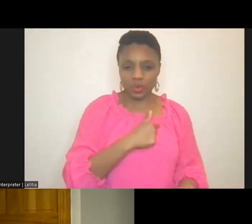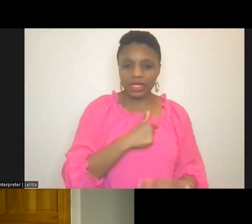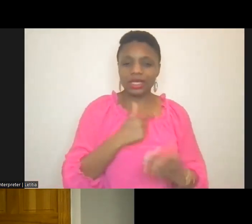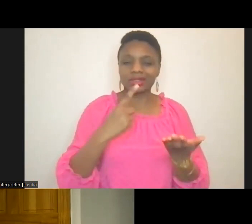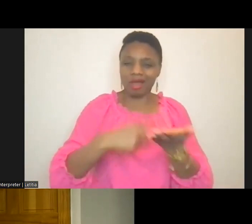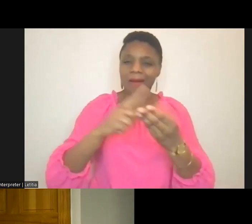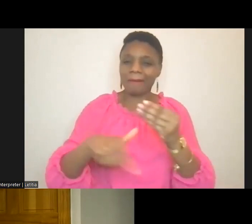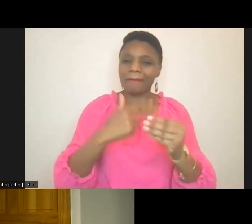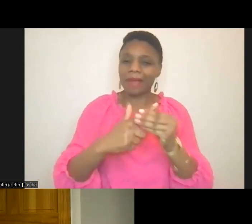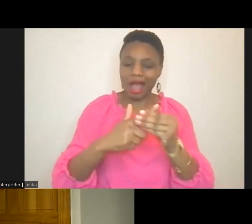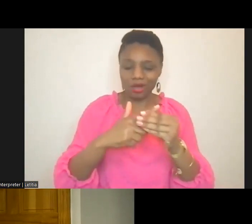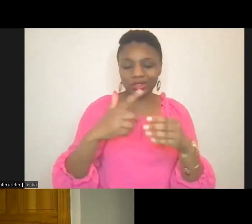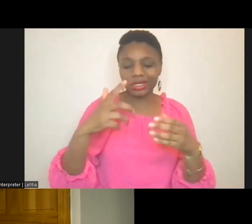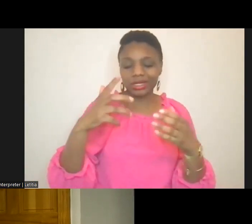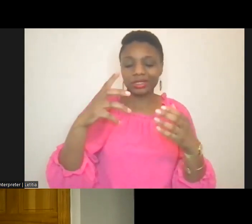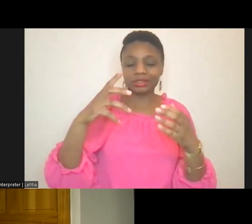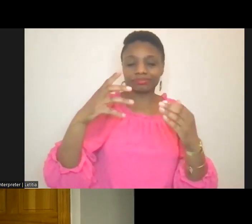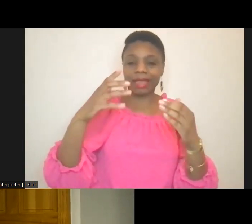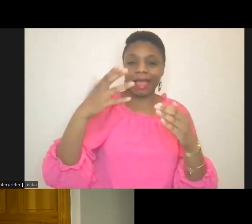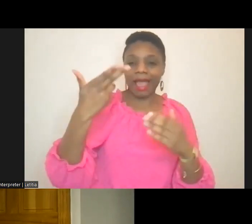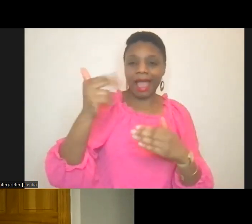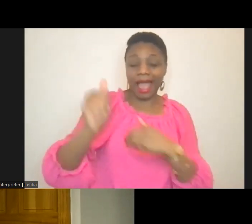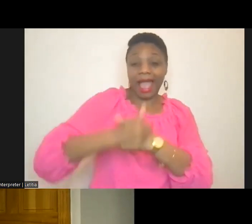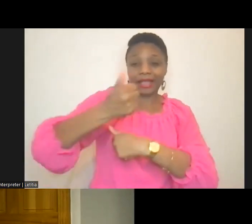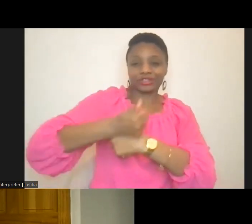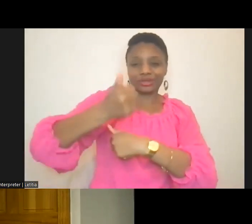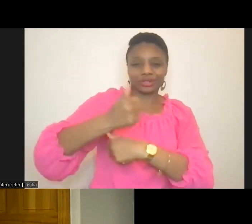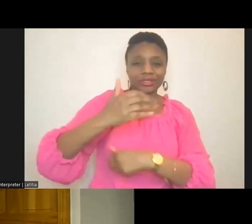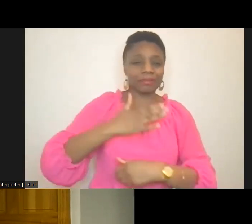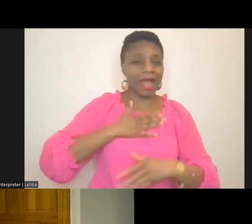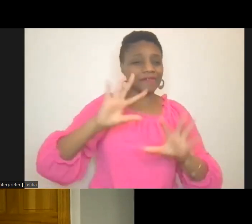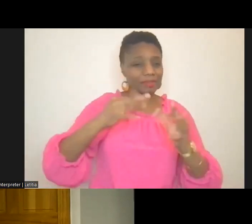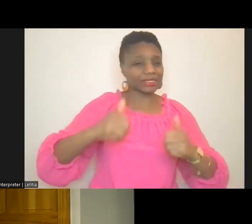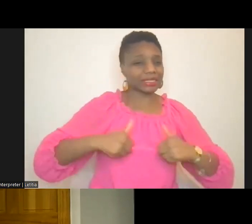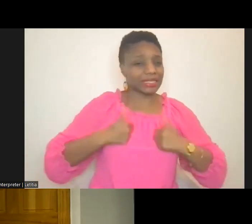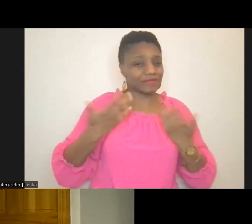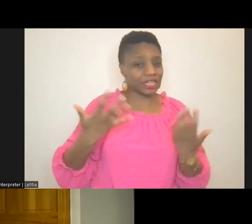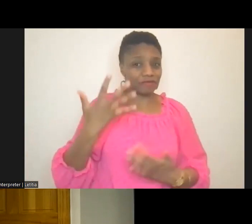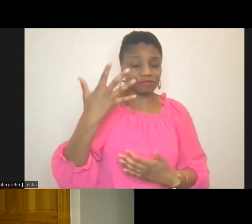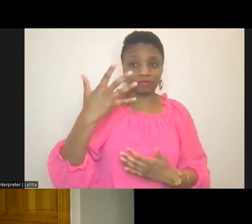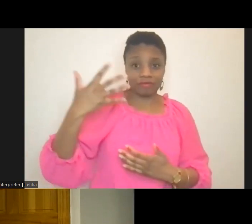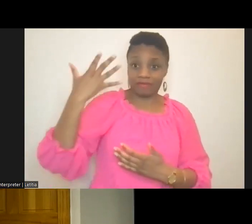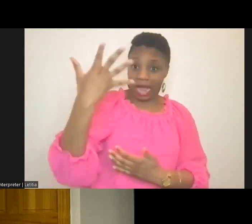more generations than I've been. My family's been here 5 generations. They were immigrants here and